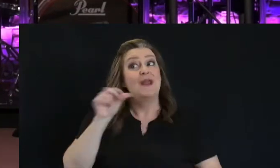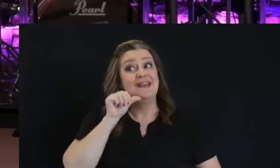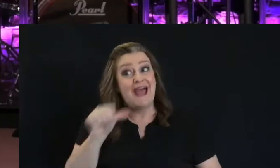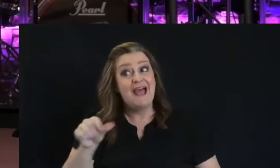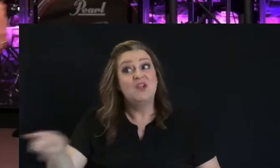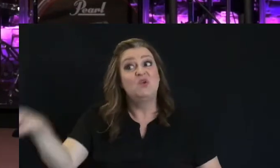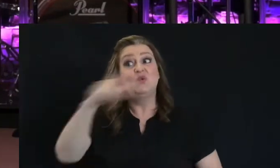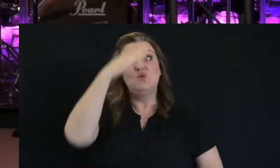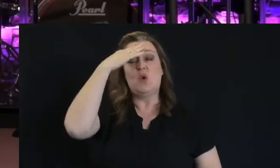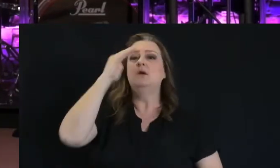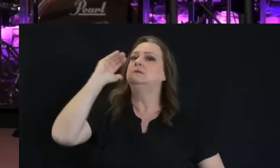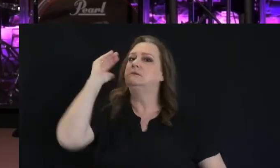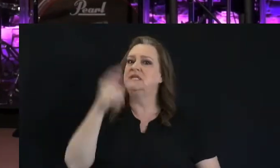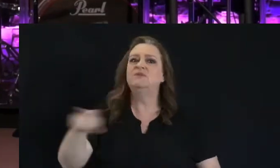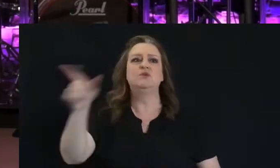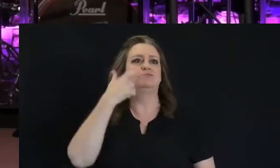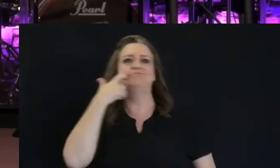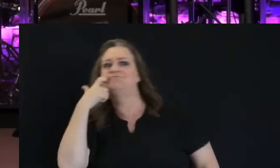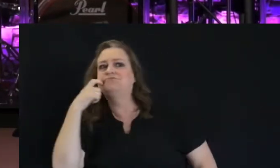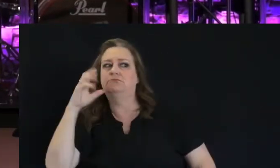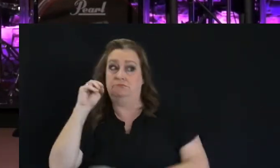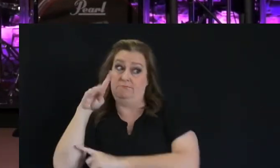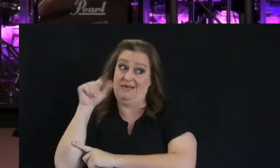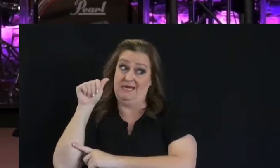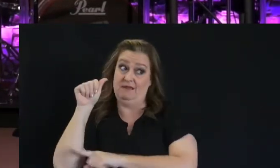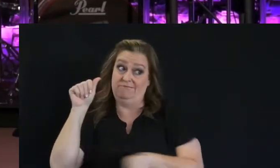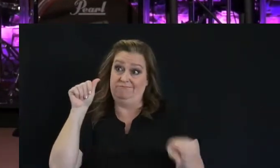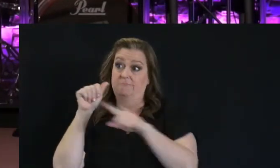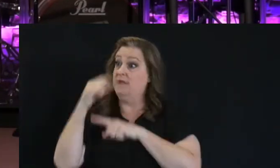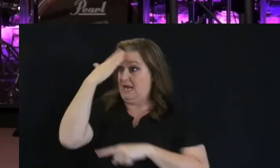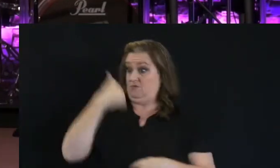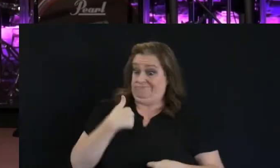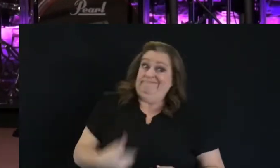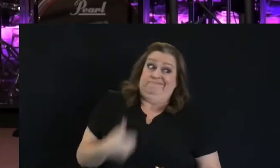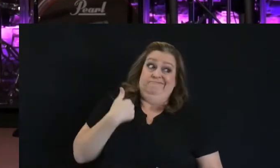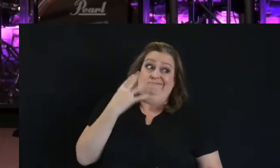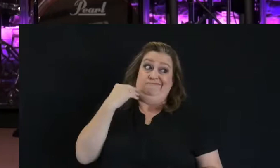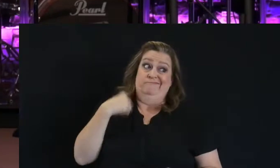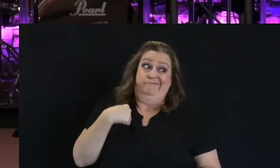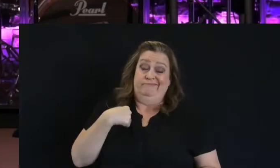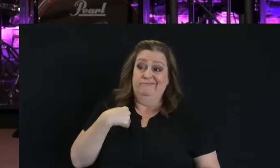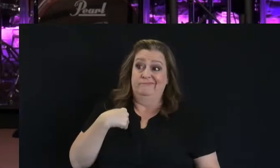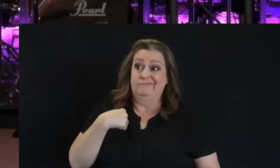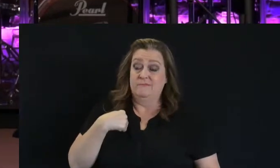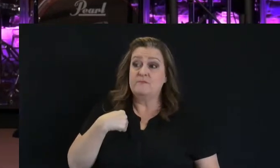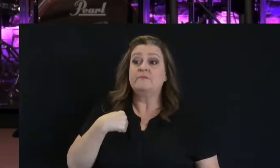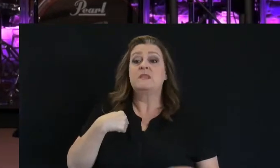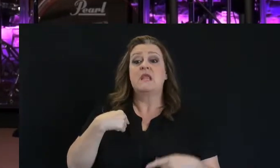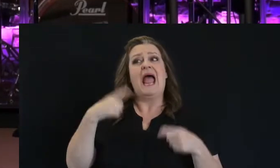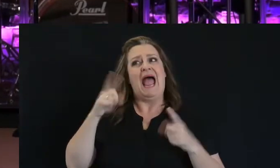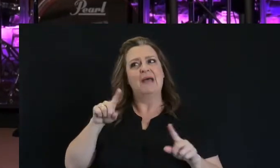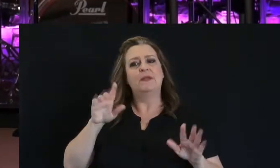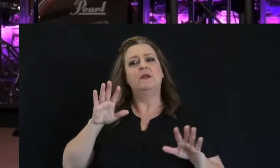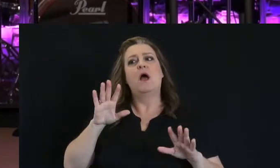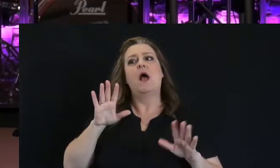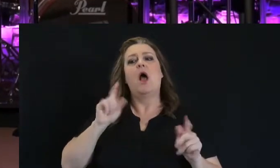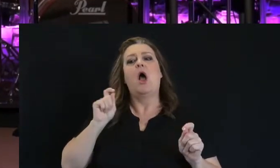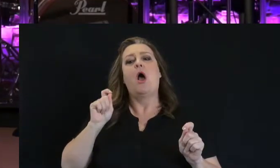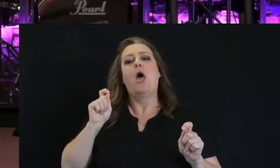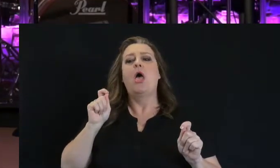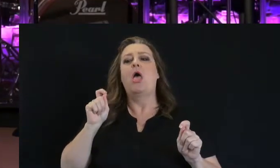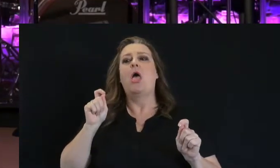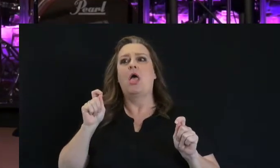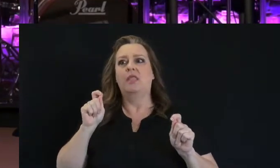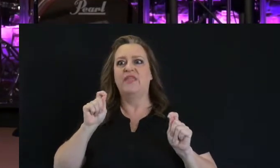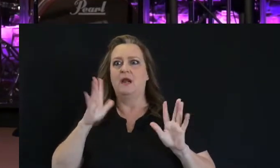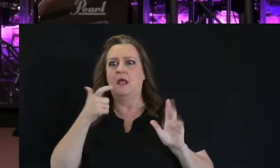not, there's a good chance that you're addicted to media. Because I know I am. And it happens subtly, but suddenly we become news